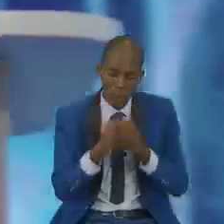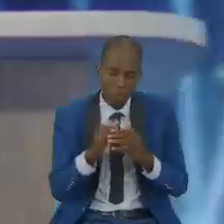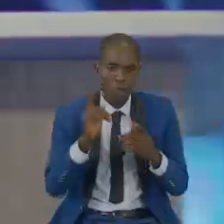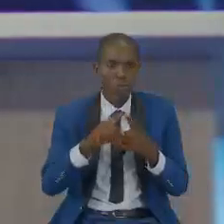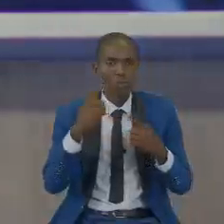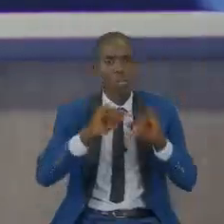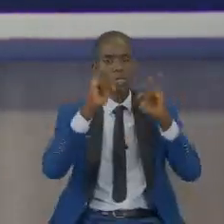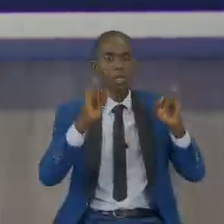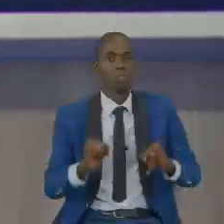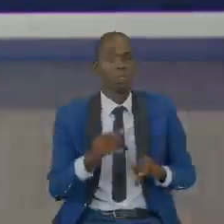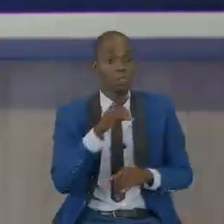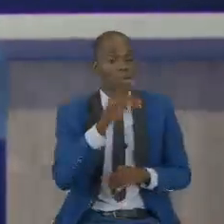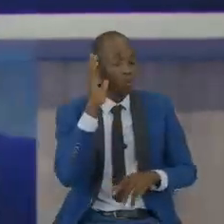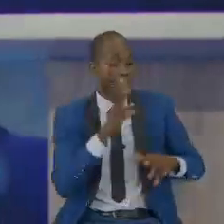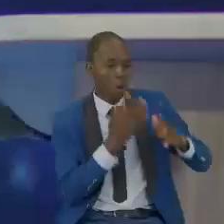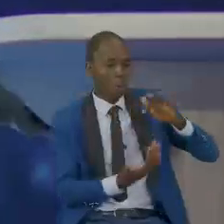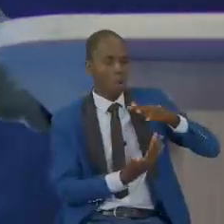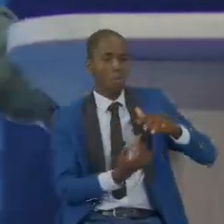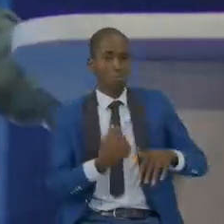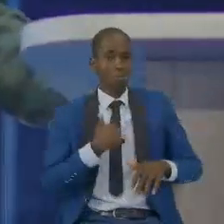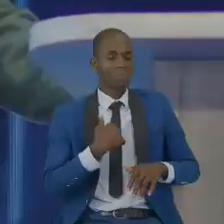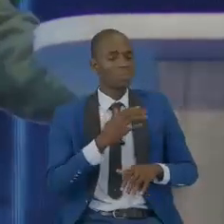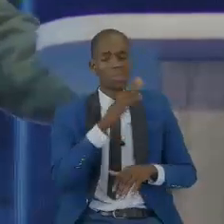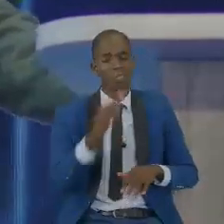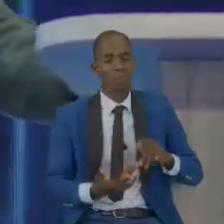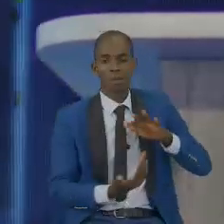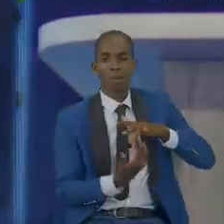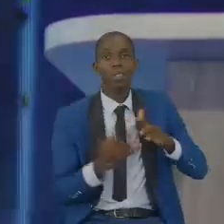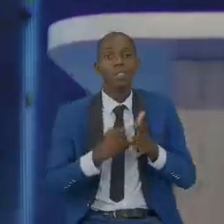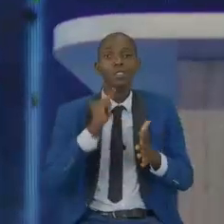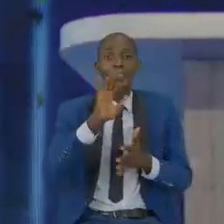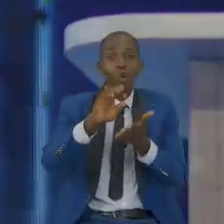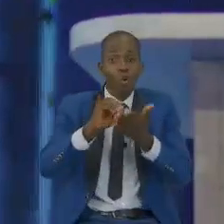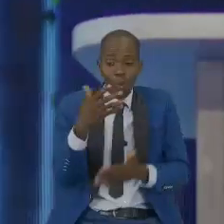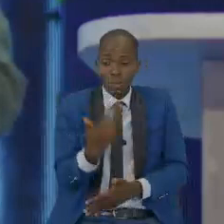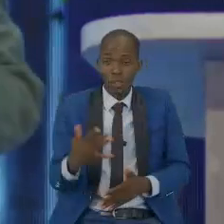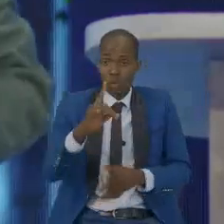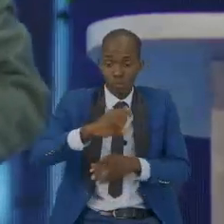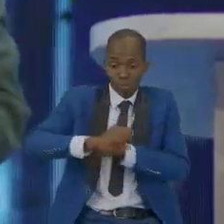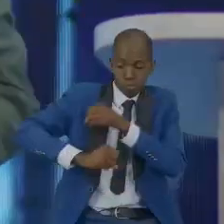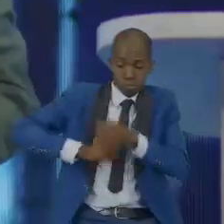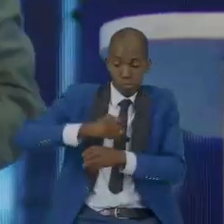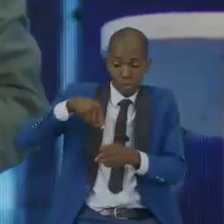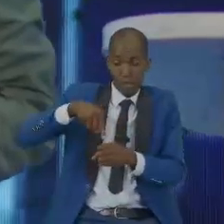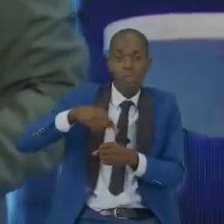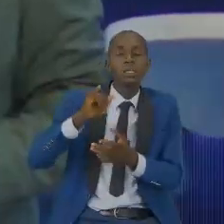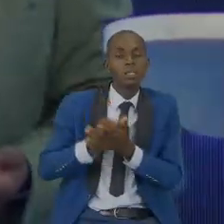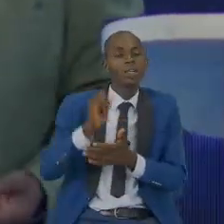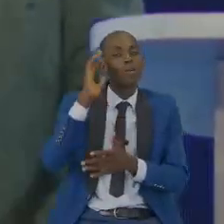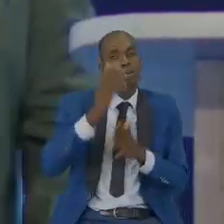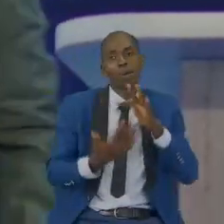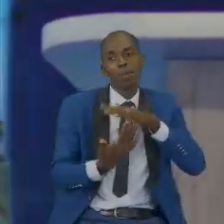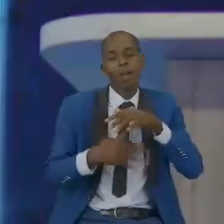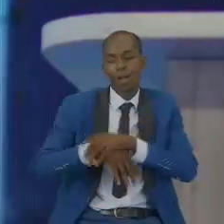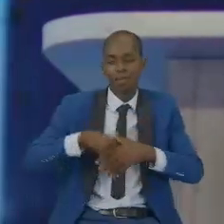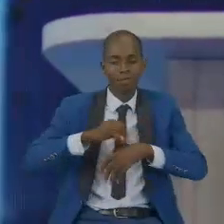will burn. No, people like us don't burn. It's your property that you tie us with that will burn. And